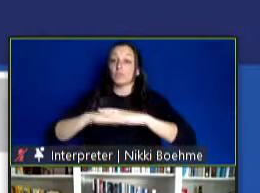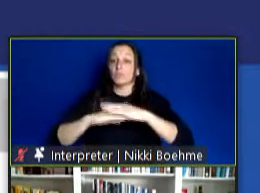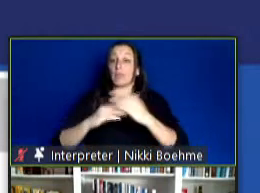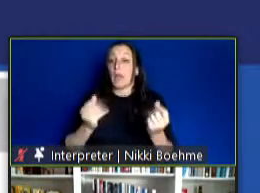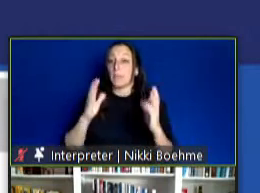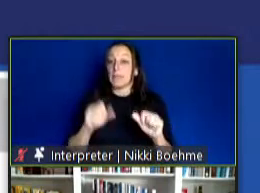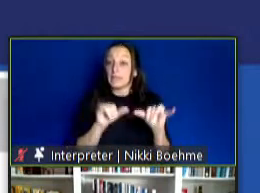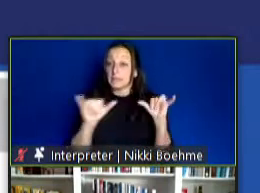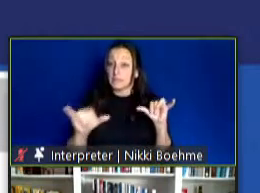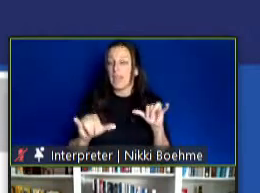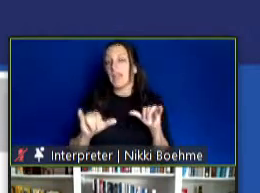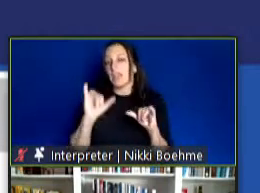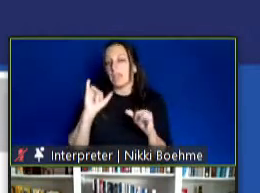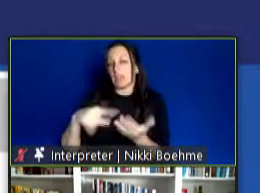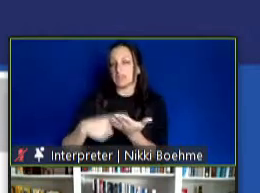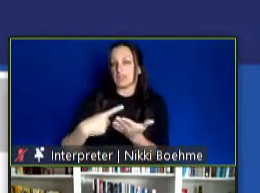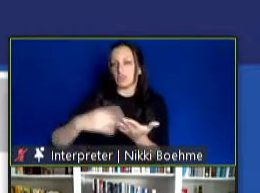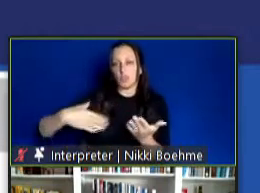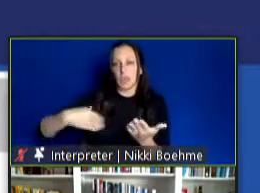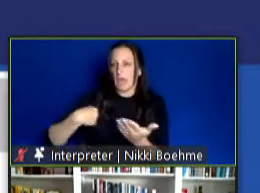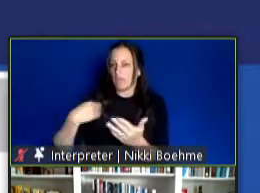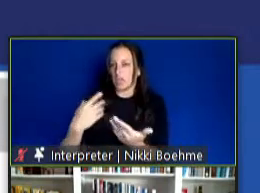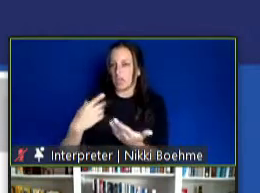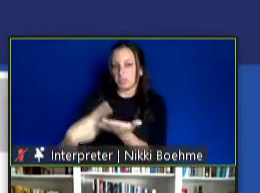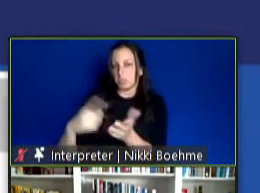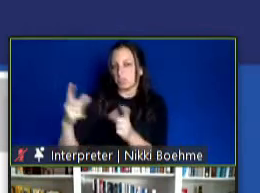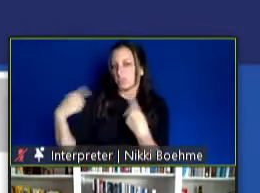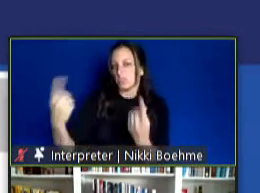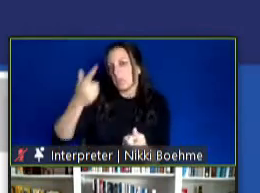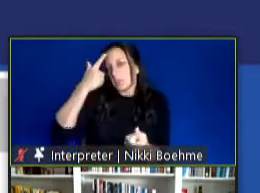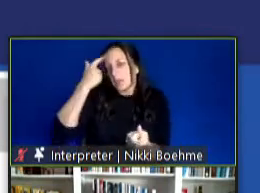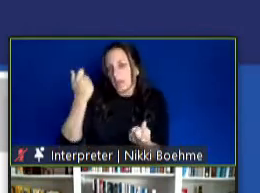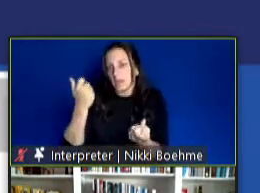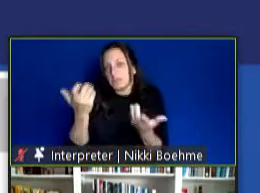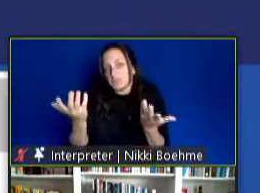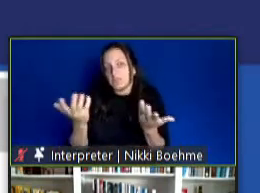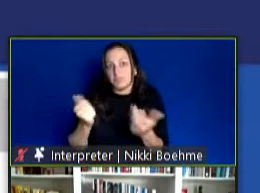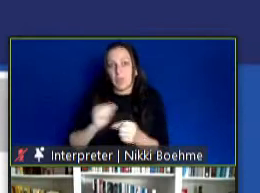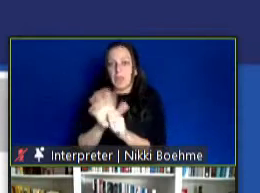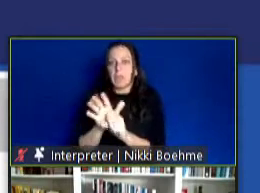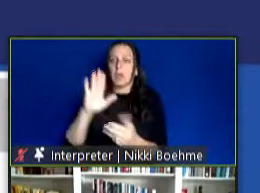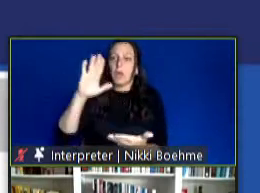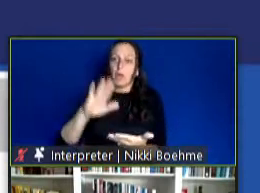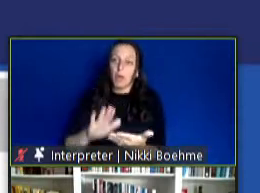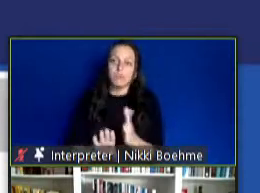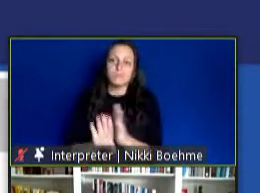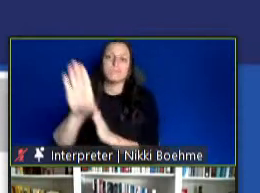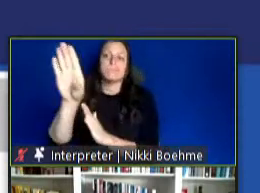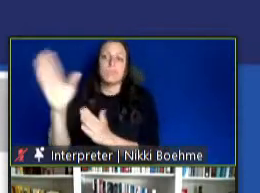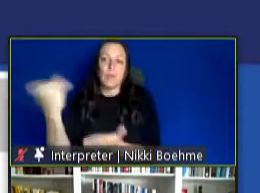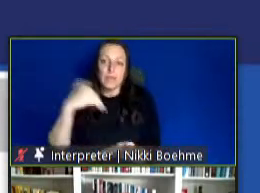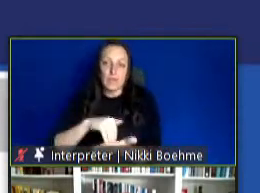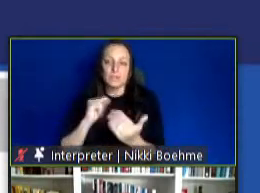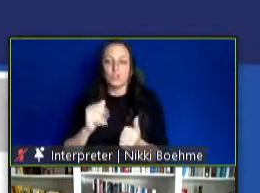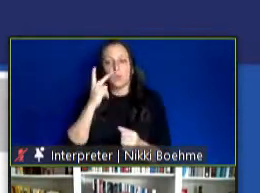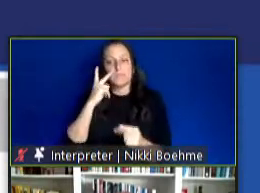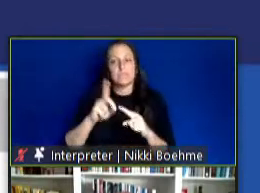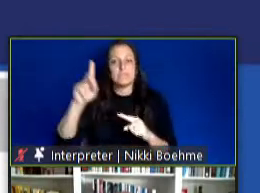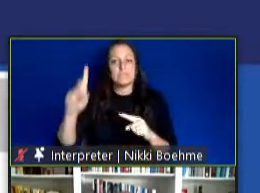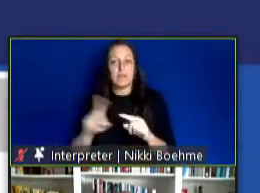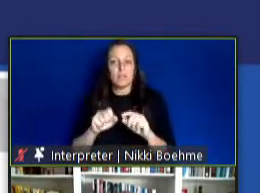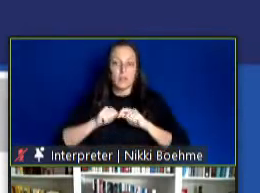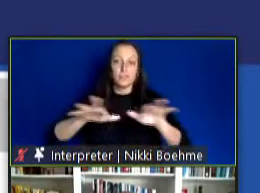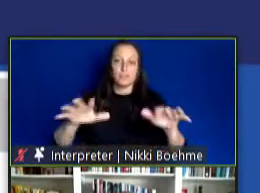that we've had for a while, given where we were in the course of the pandemic. As we have seen the Delta variant take over and we've seen cases